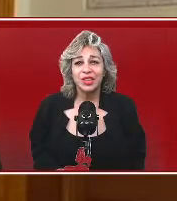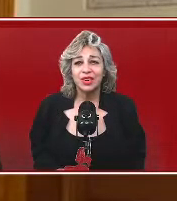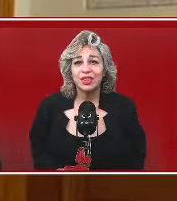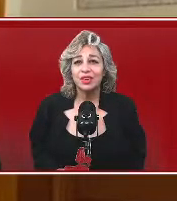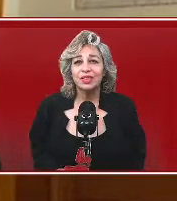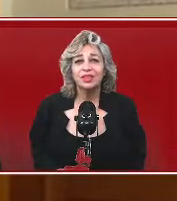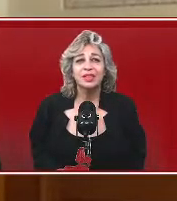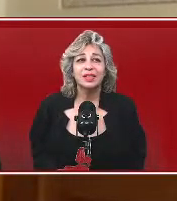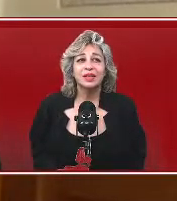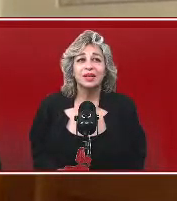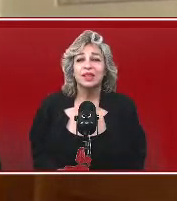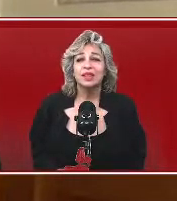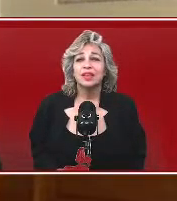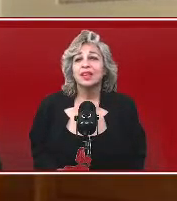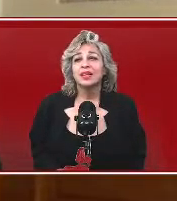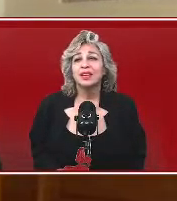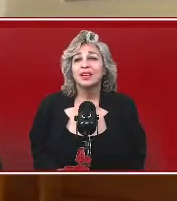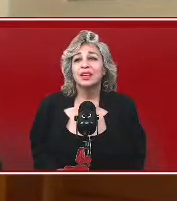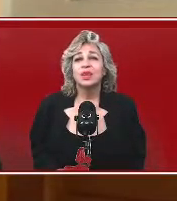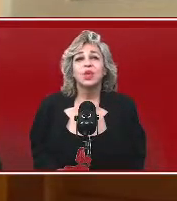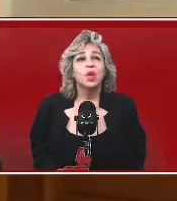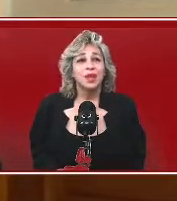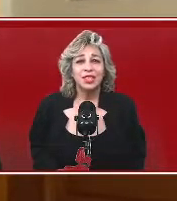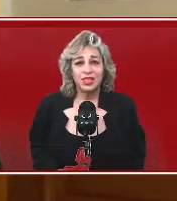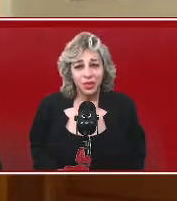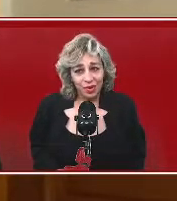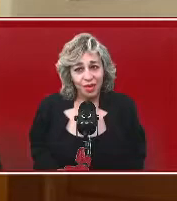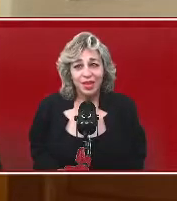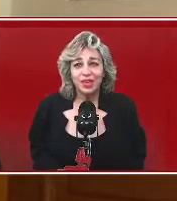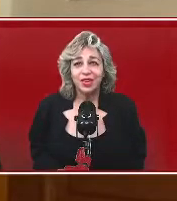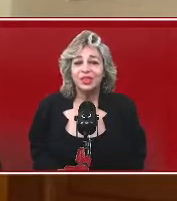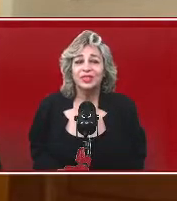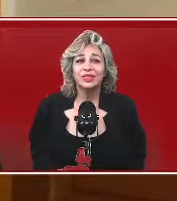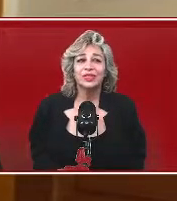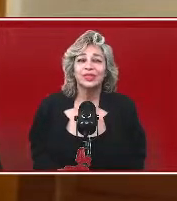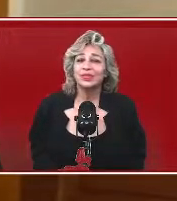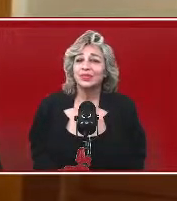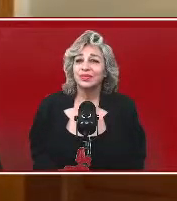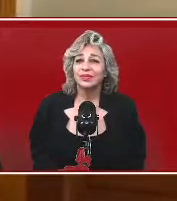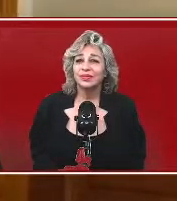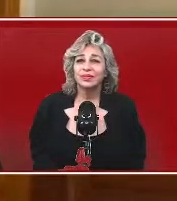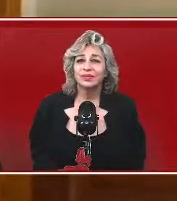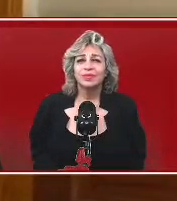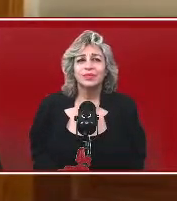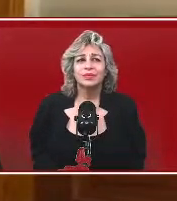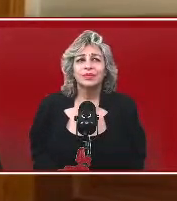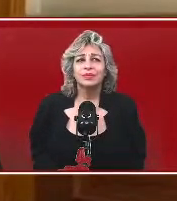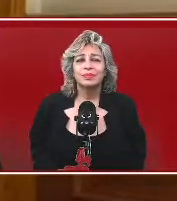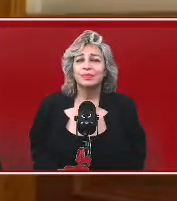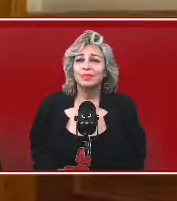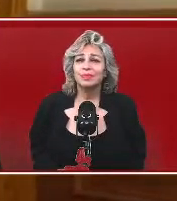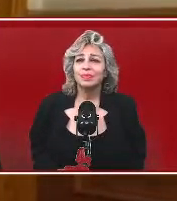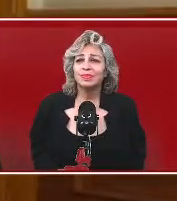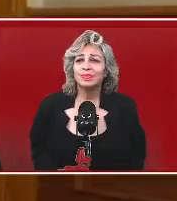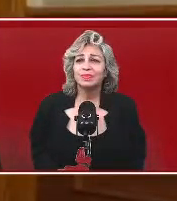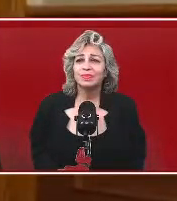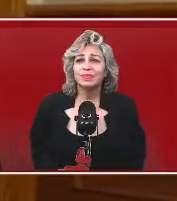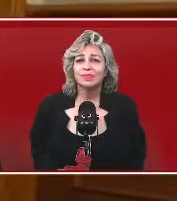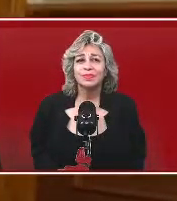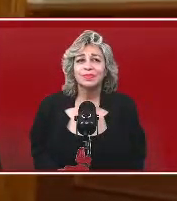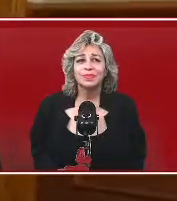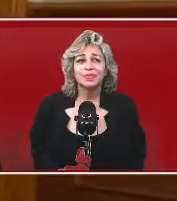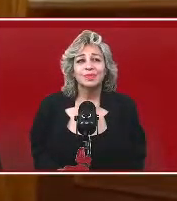of each other, amarnos unos a otros. one to another. Entonces, ya